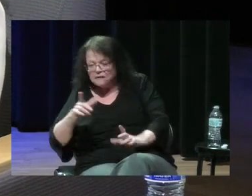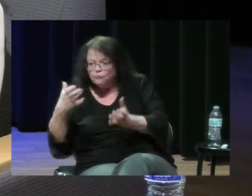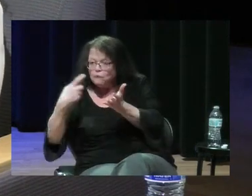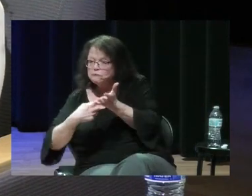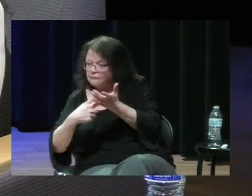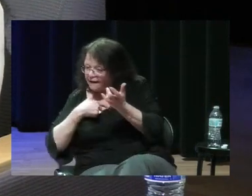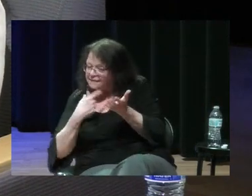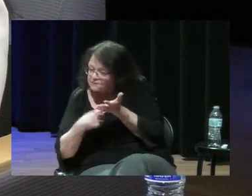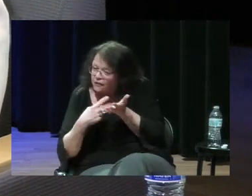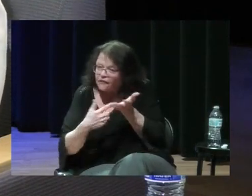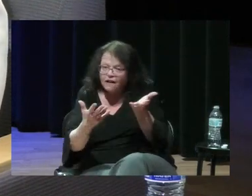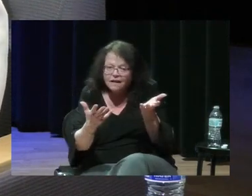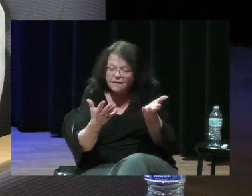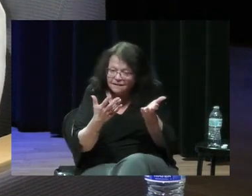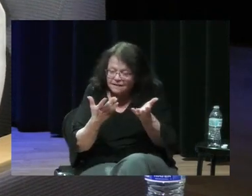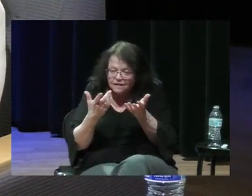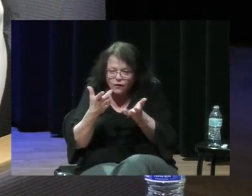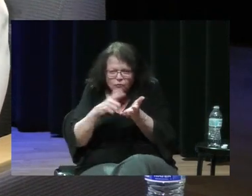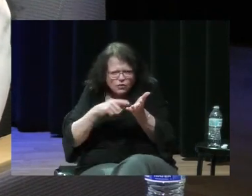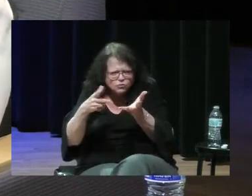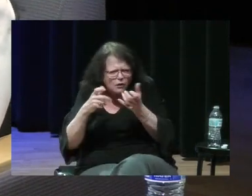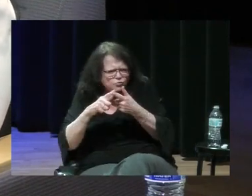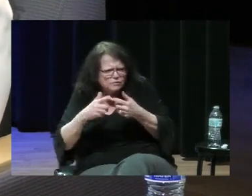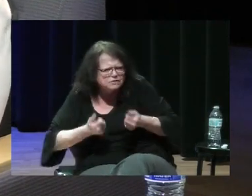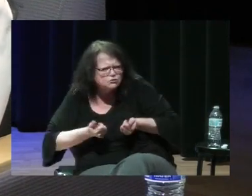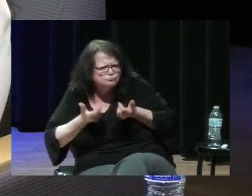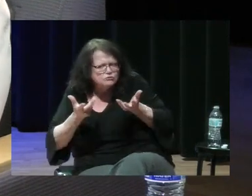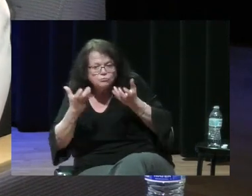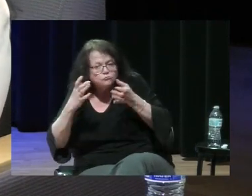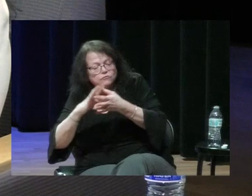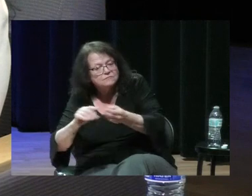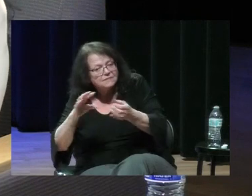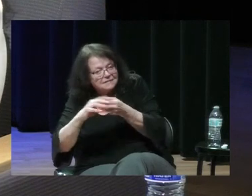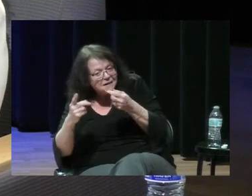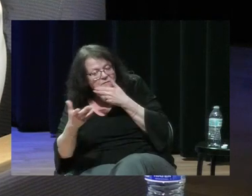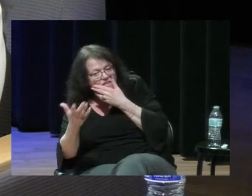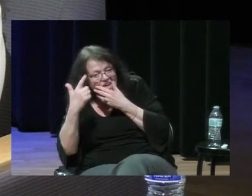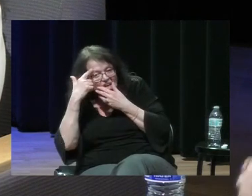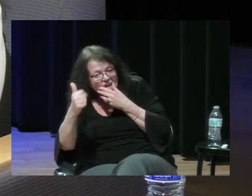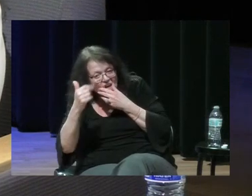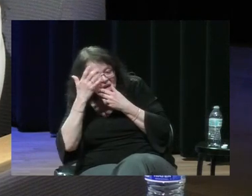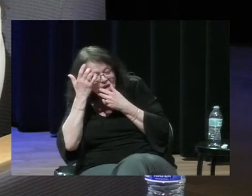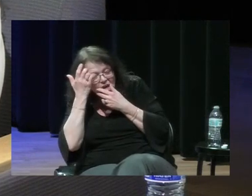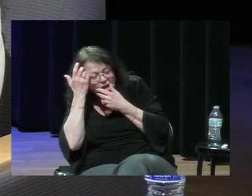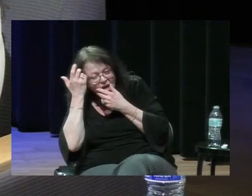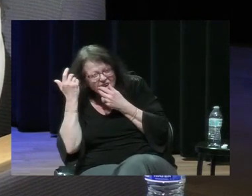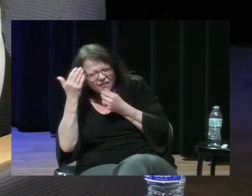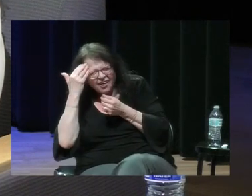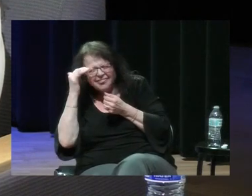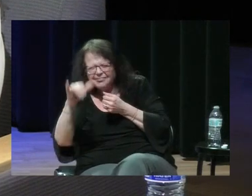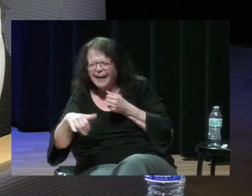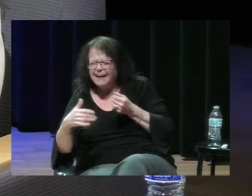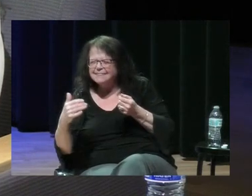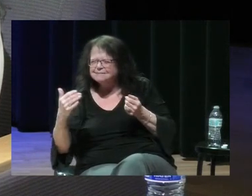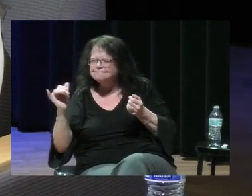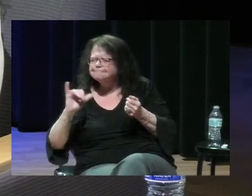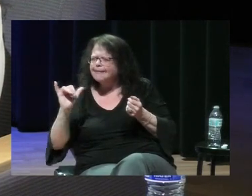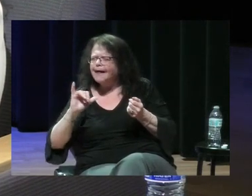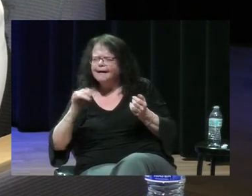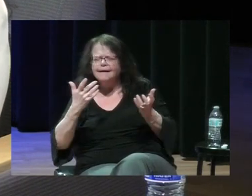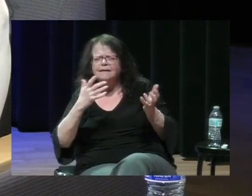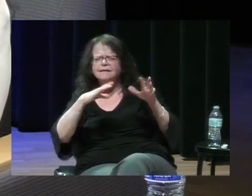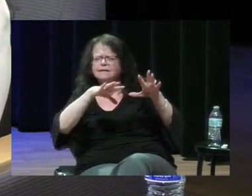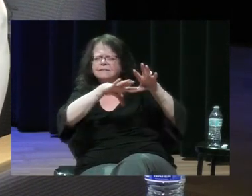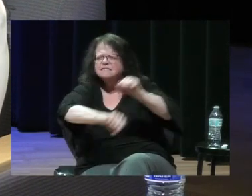you. What is it that you want to express here? And you know, that's disarming to people too. Like, I think if